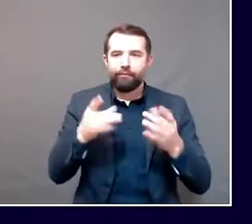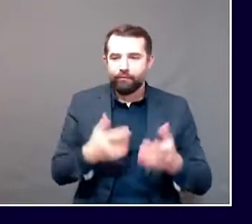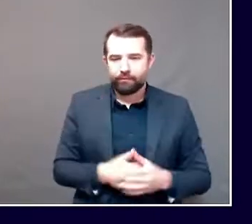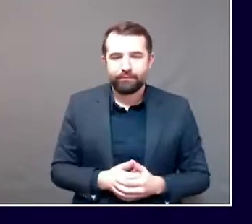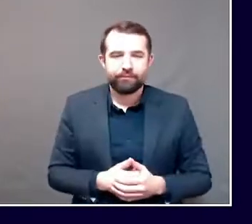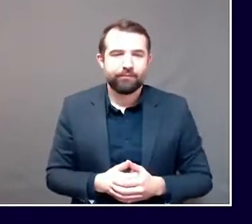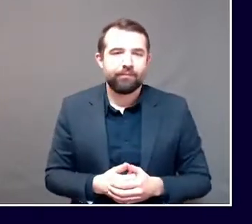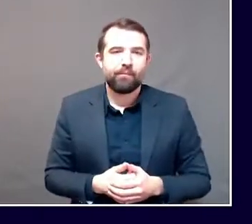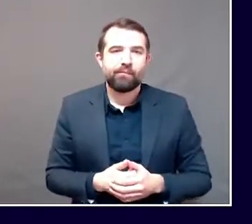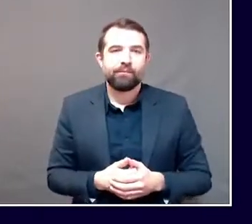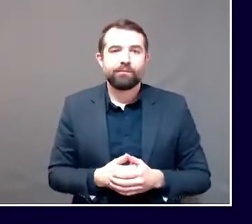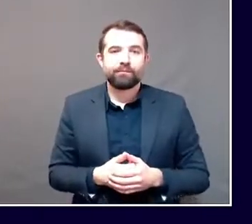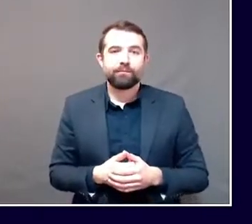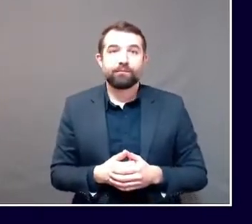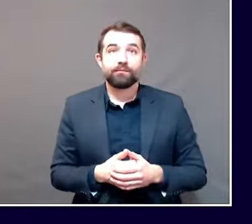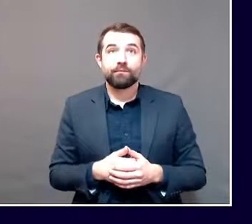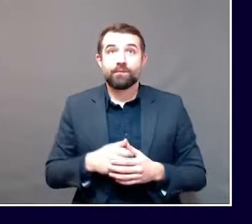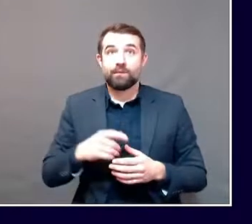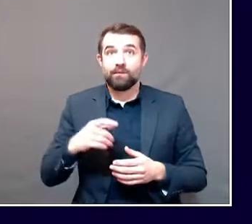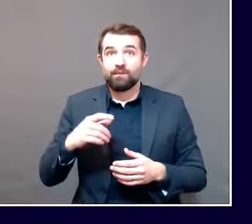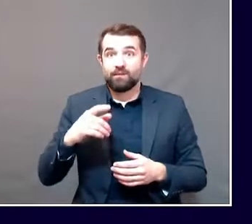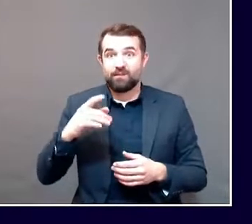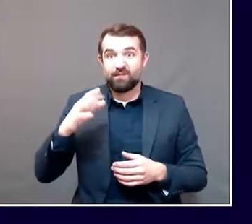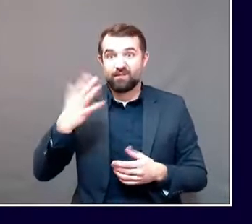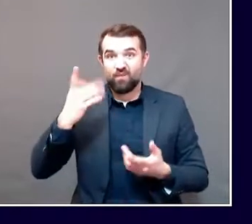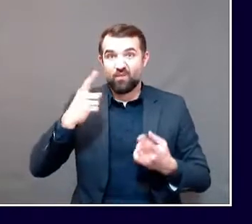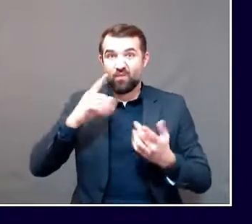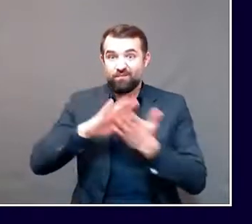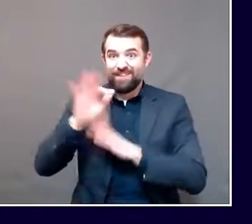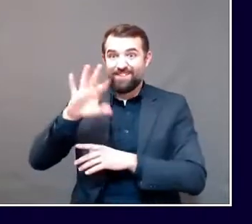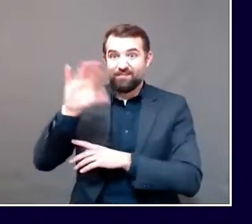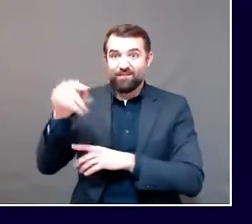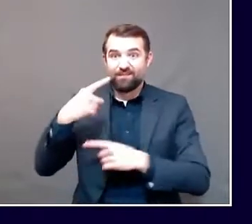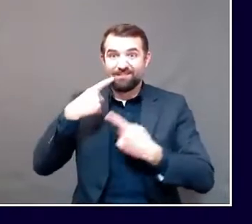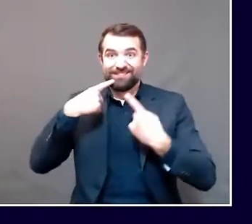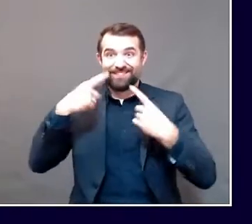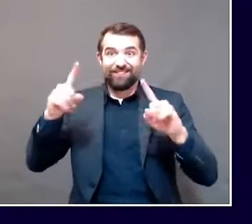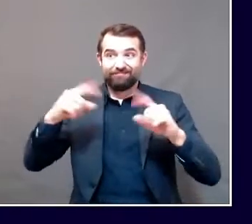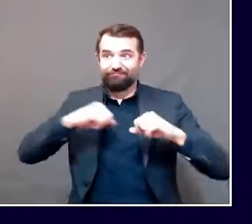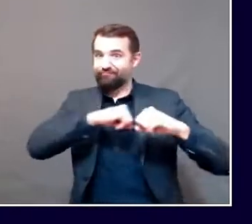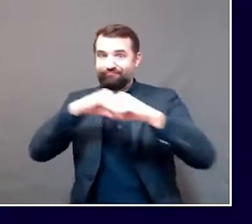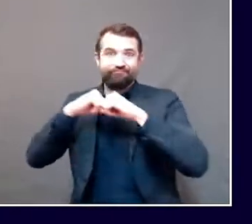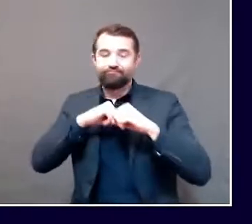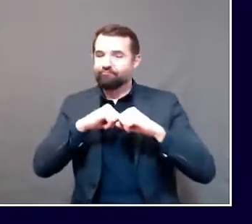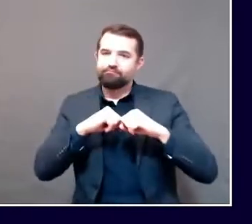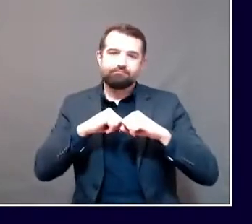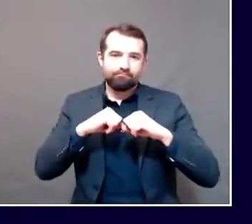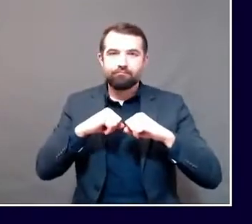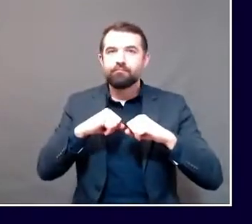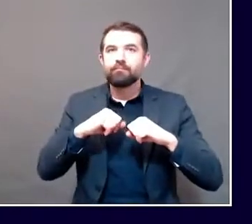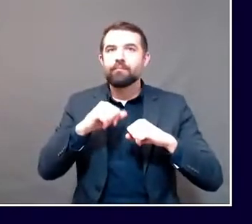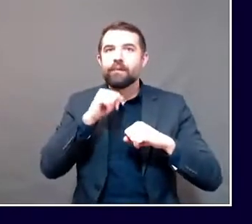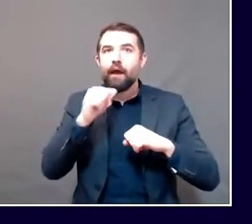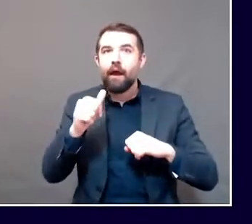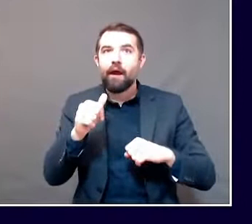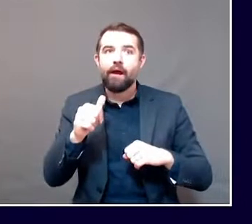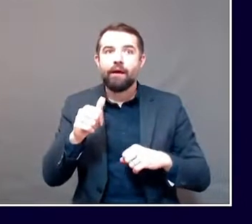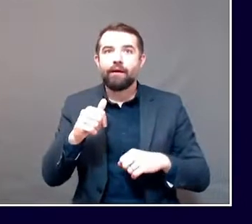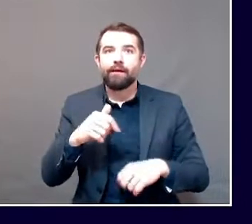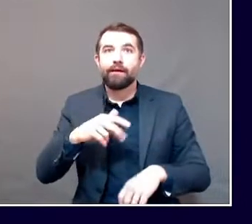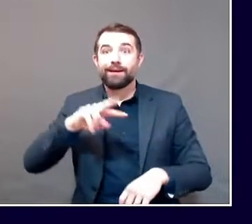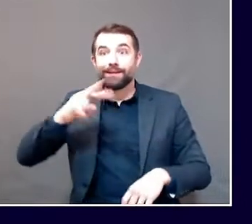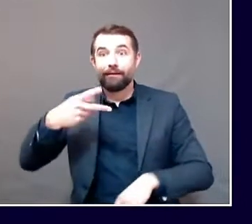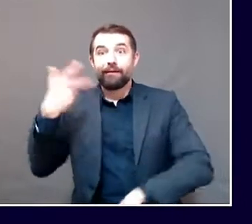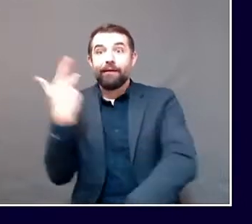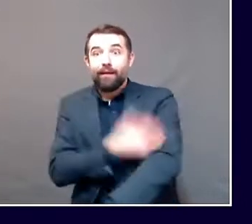at least 95%. And that too doesn't happen instantaneously, but rather at least 1 week, if not